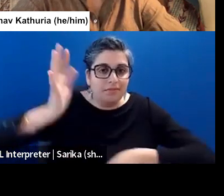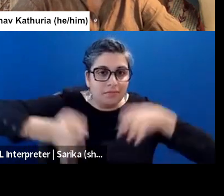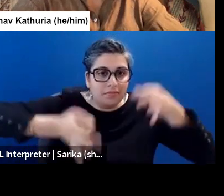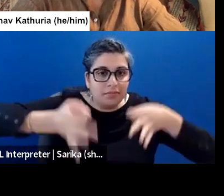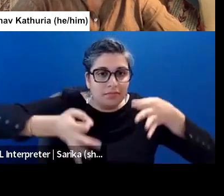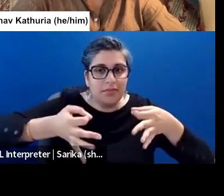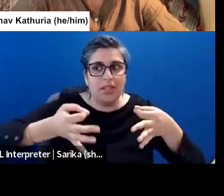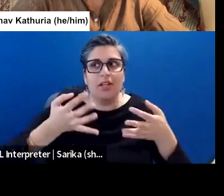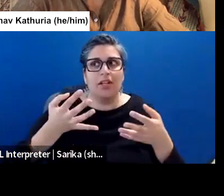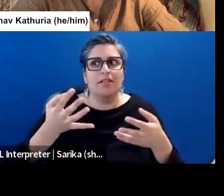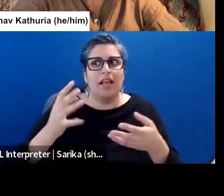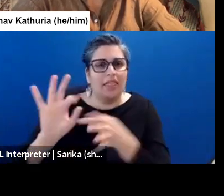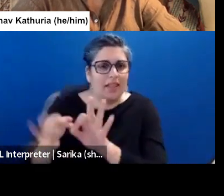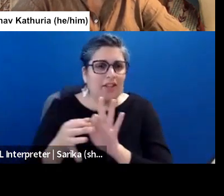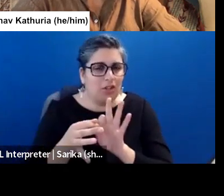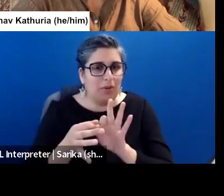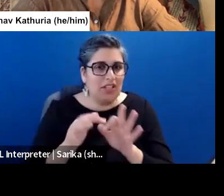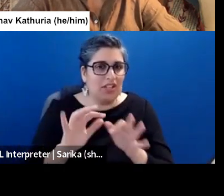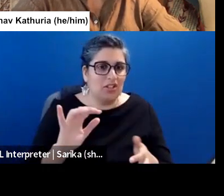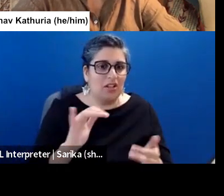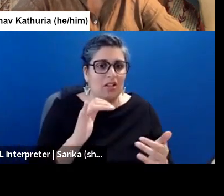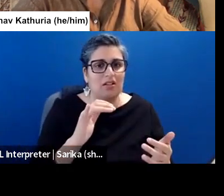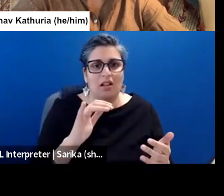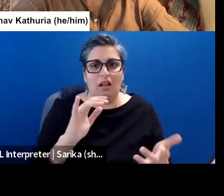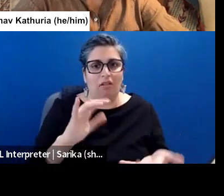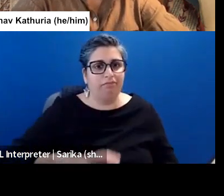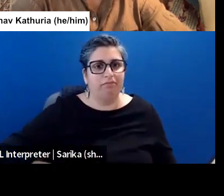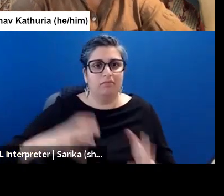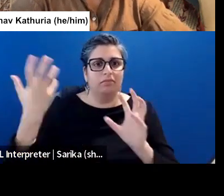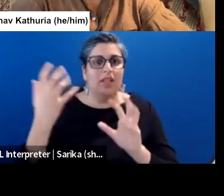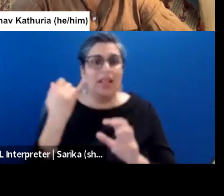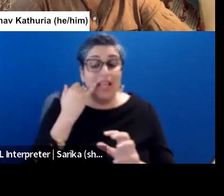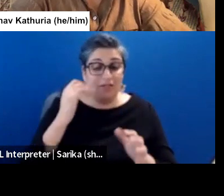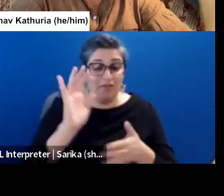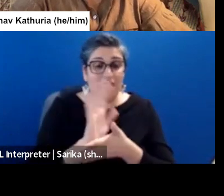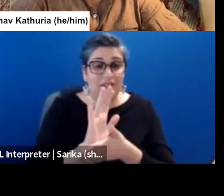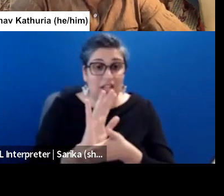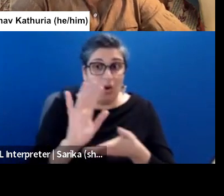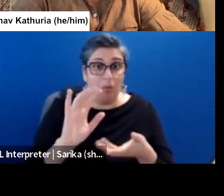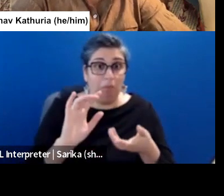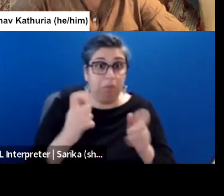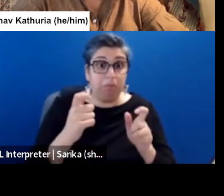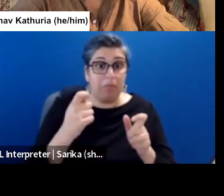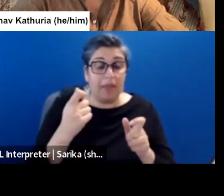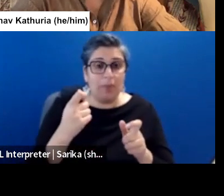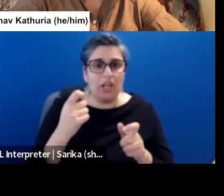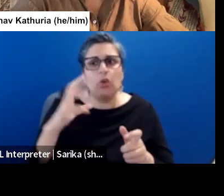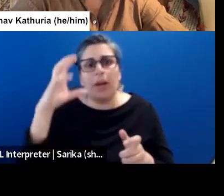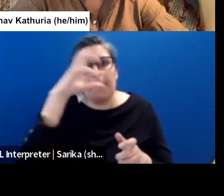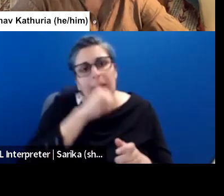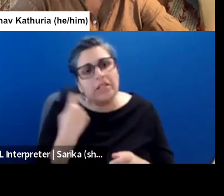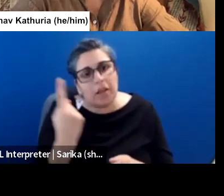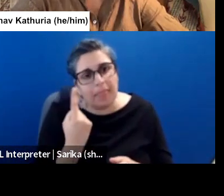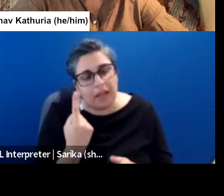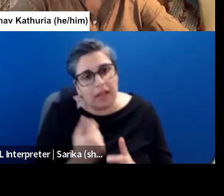that setting. If there's a little glitch with a video, you could miss something that is absolutely crucial to your case, and a whole host